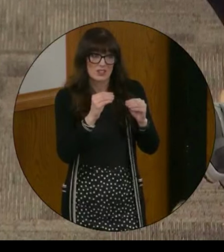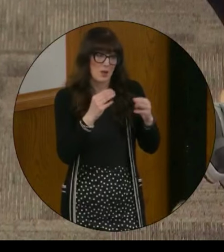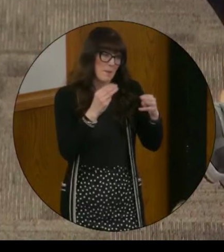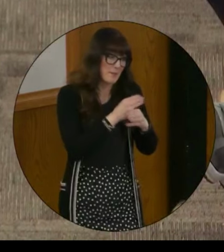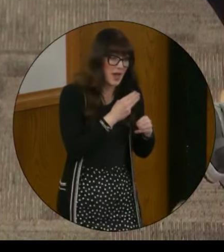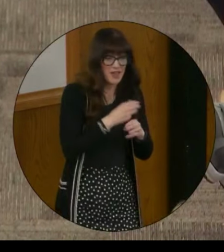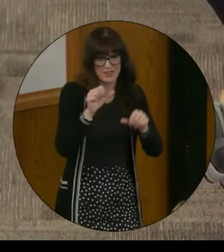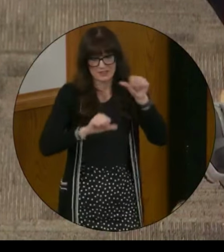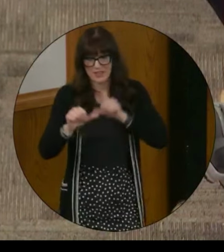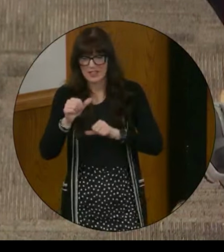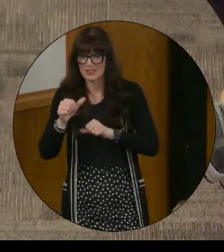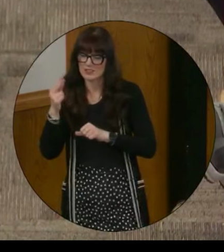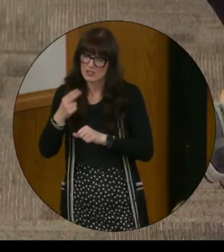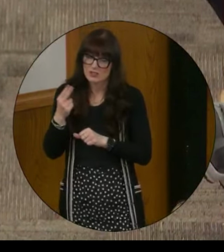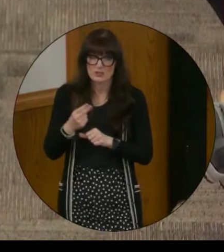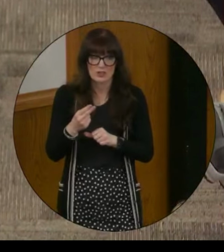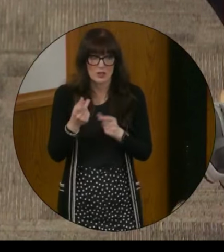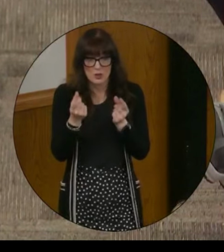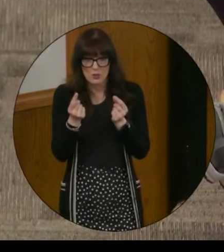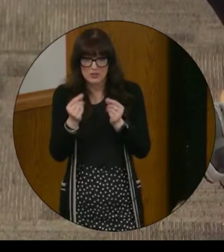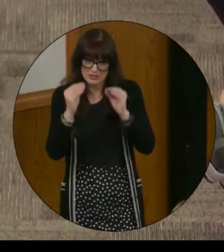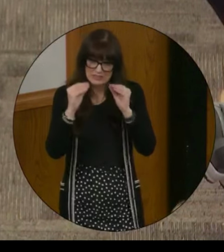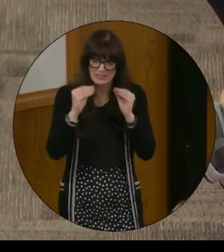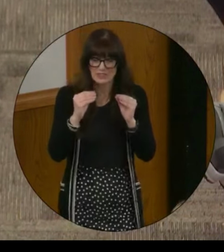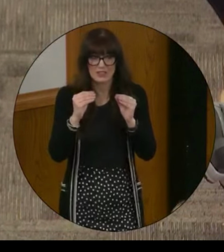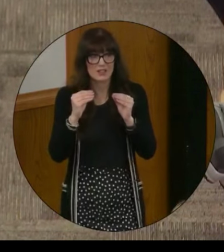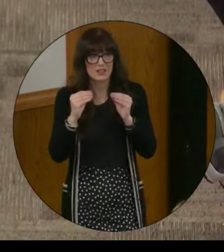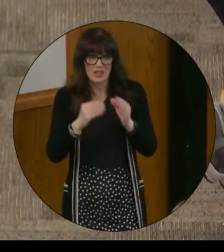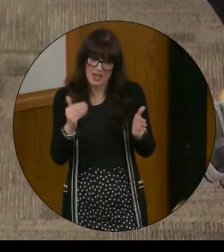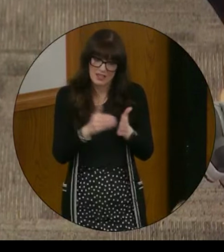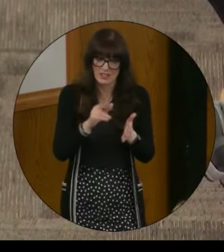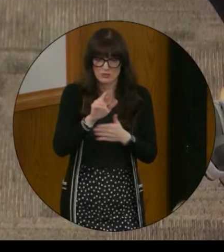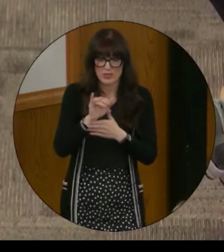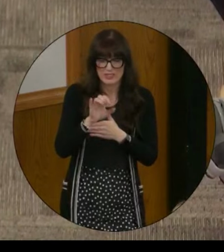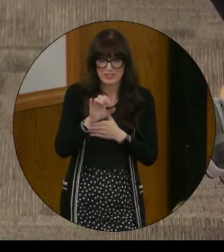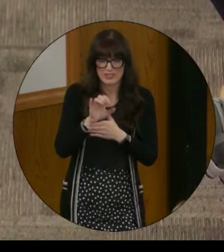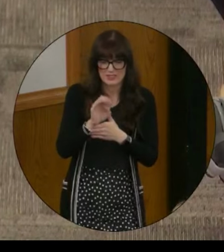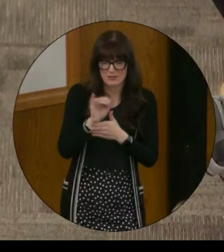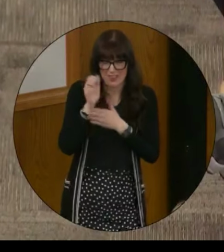history. They're indoctrinating them with anti-racism, which is racism.